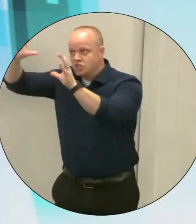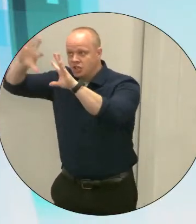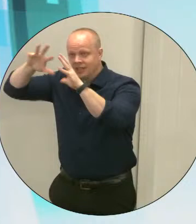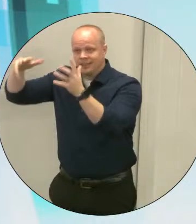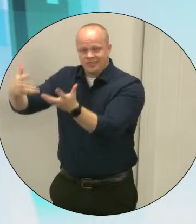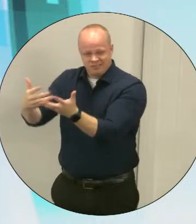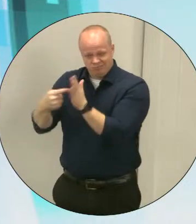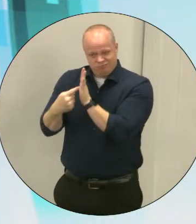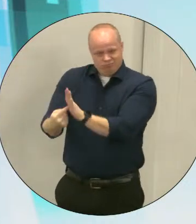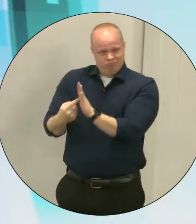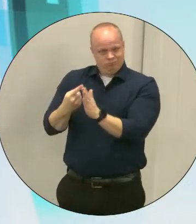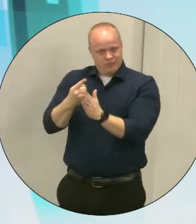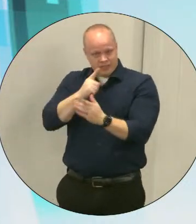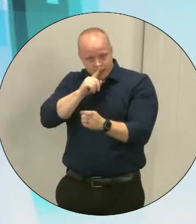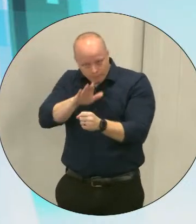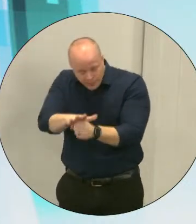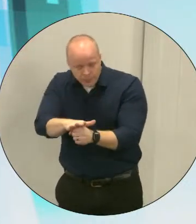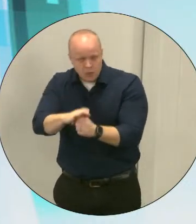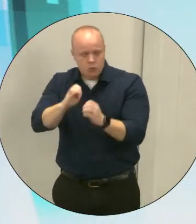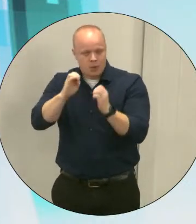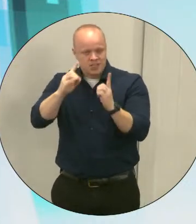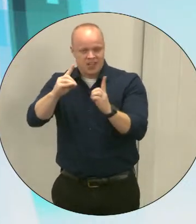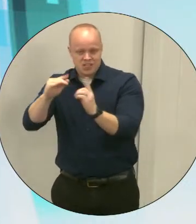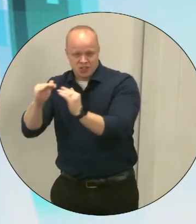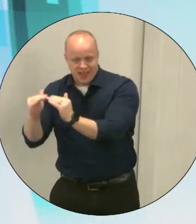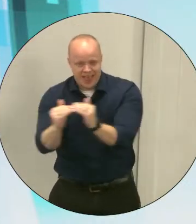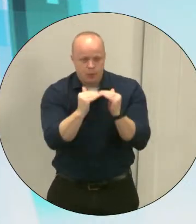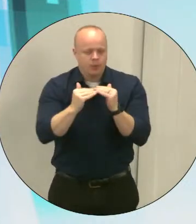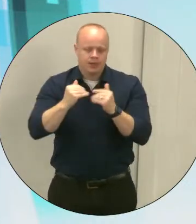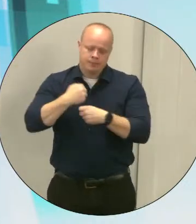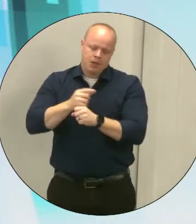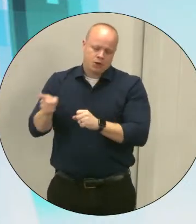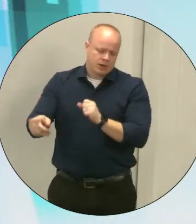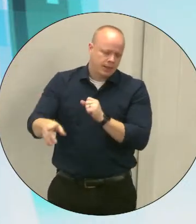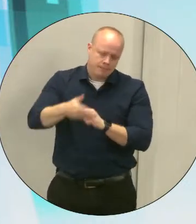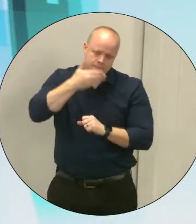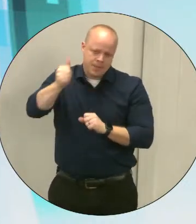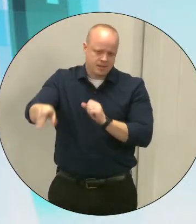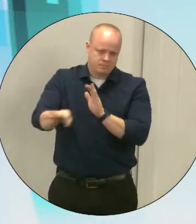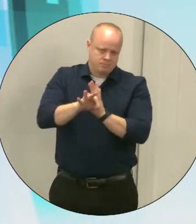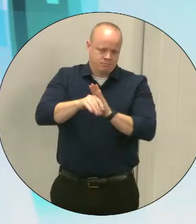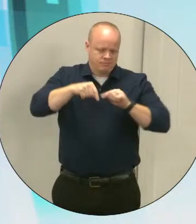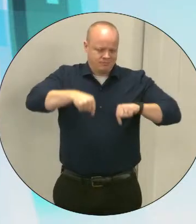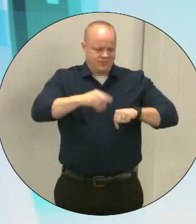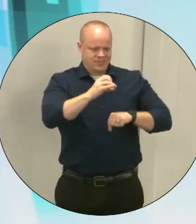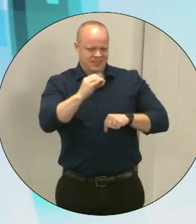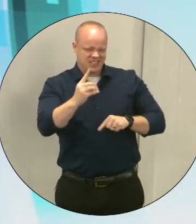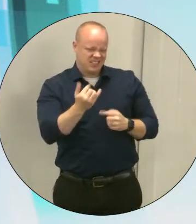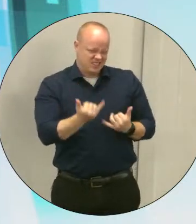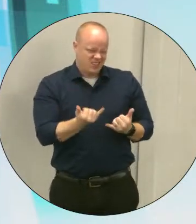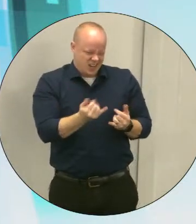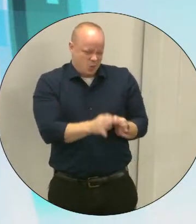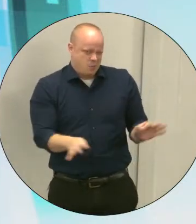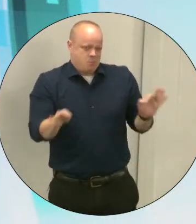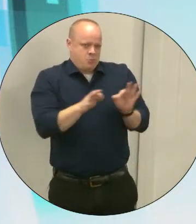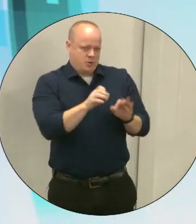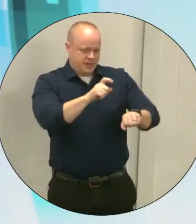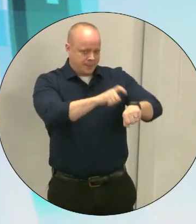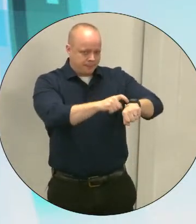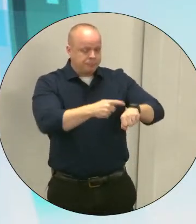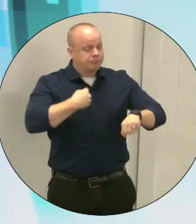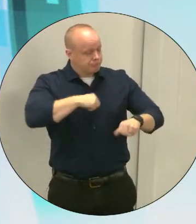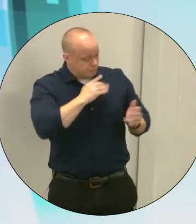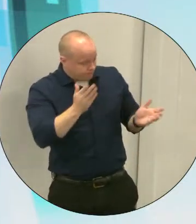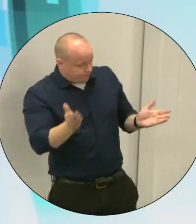and demonstrated commitment to educational equity make her the best choice of the Clark County School District at this critical time. We urge the